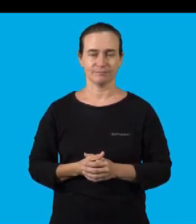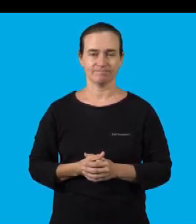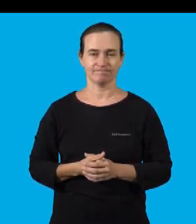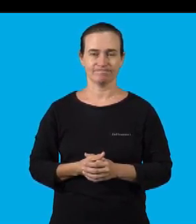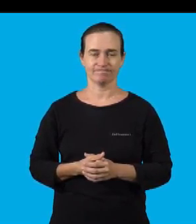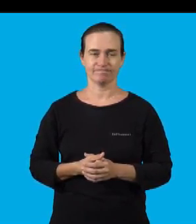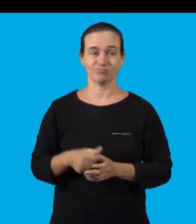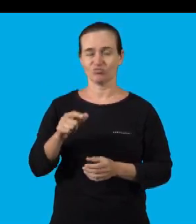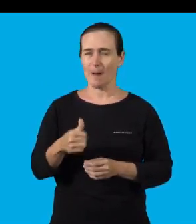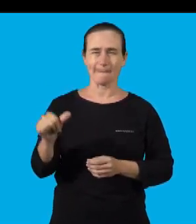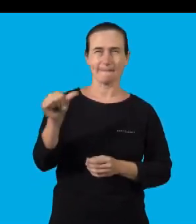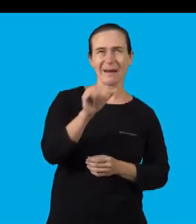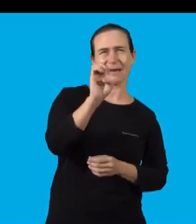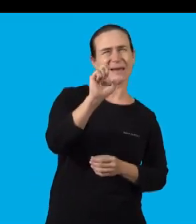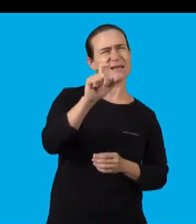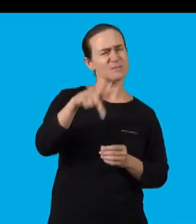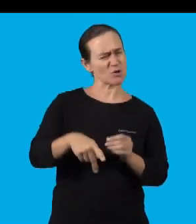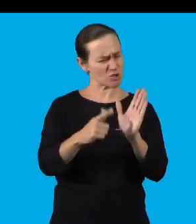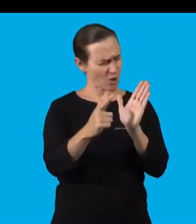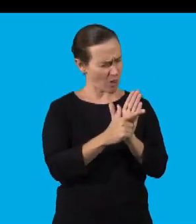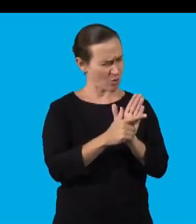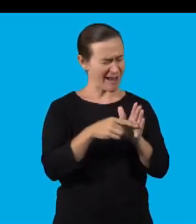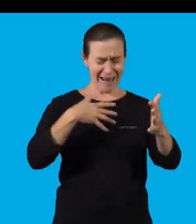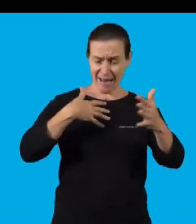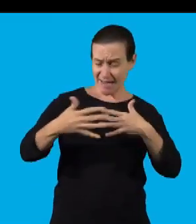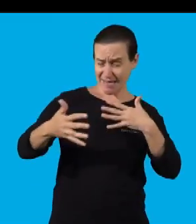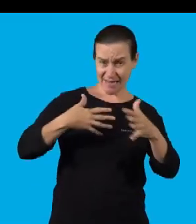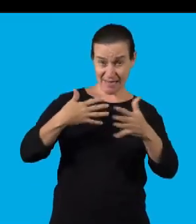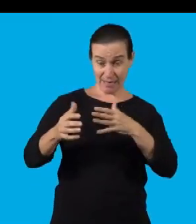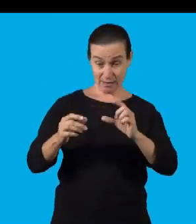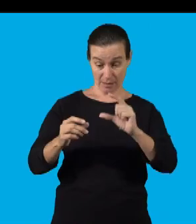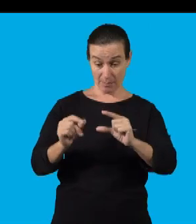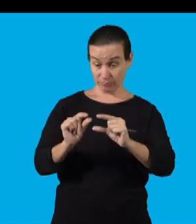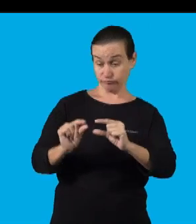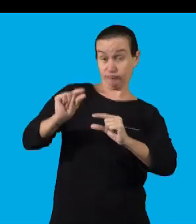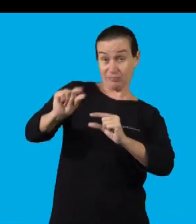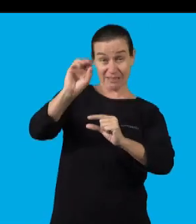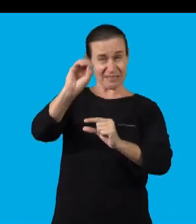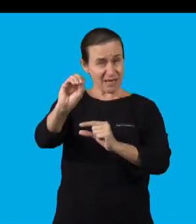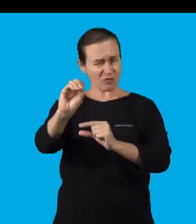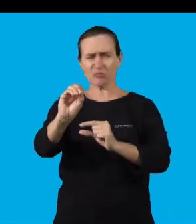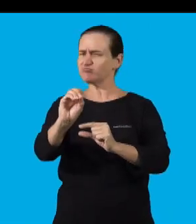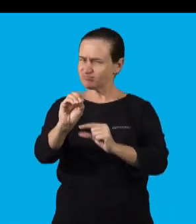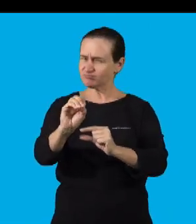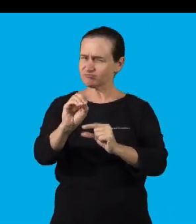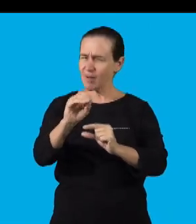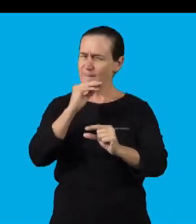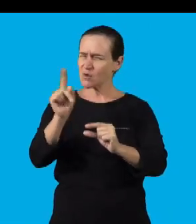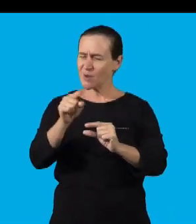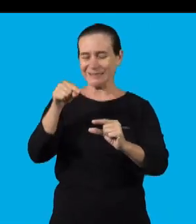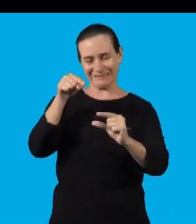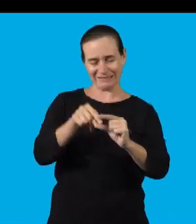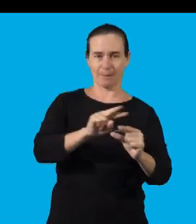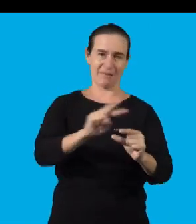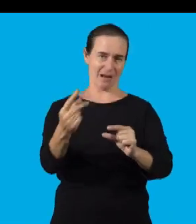going back to those exponential laws, what do you know about anything that is raised to an exponent of 0? Yes,